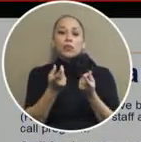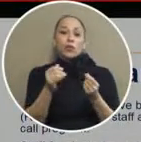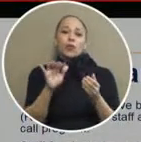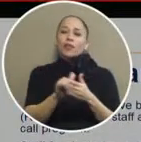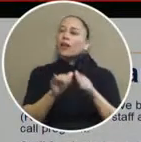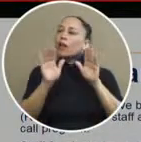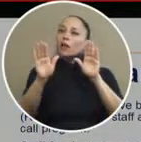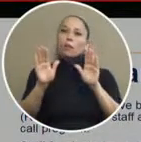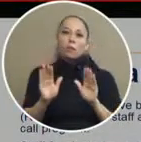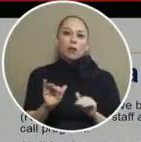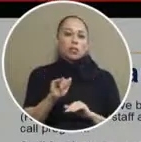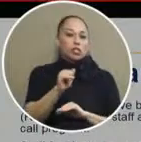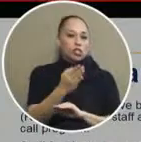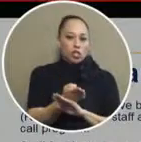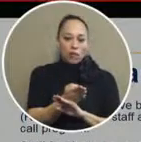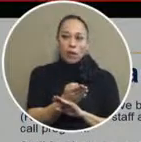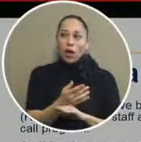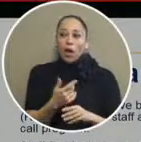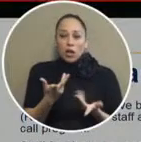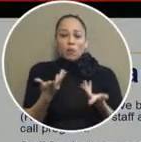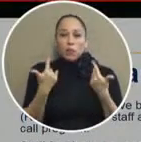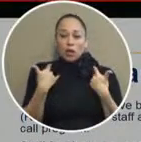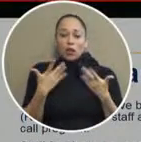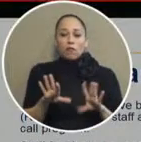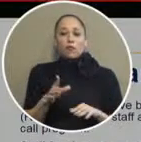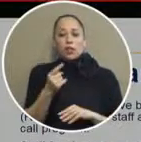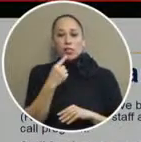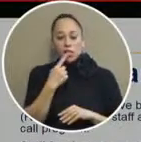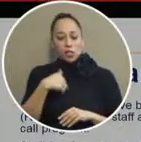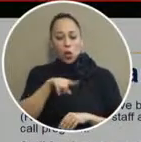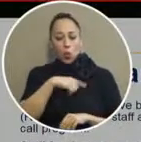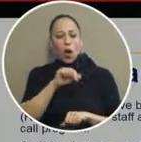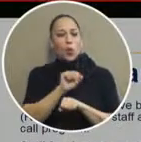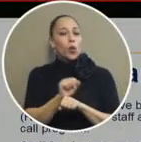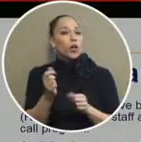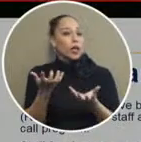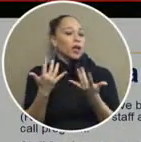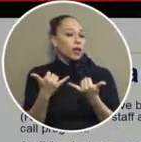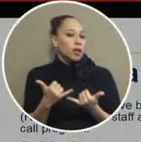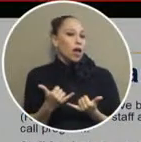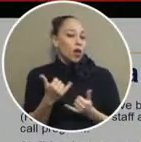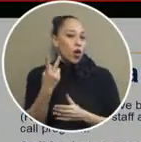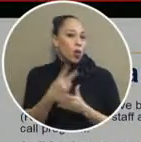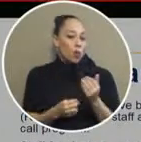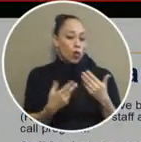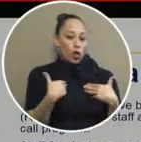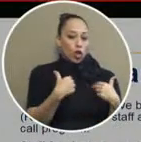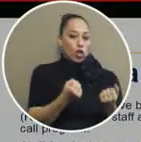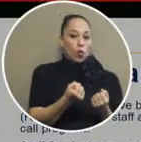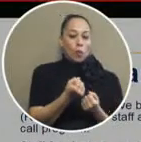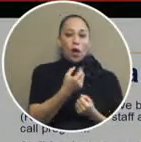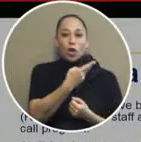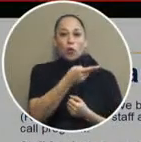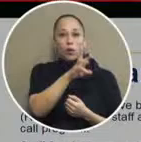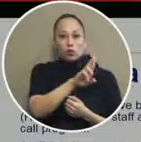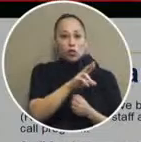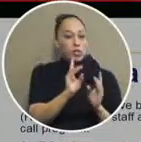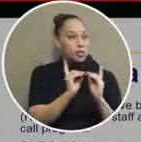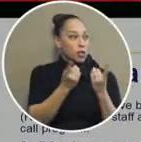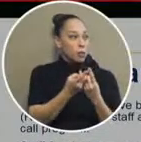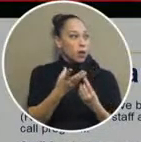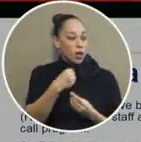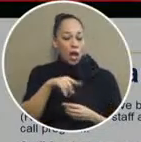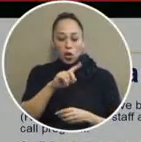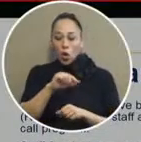such an amazing job. I will close this slide by just saying that we are working now both with our Human Resources Department and